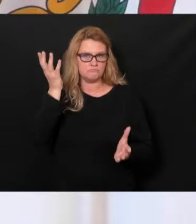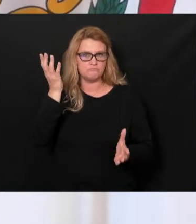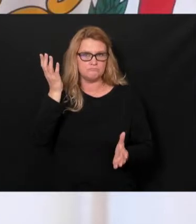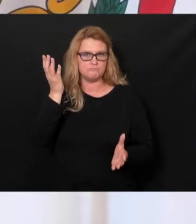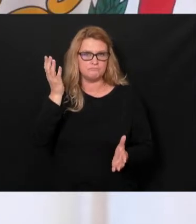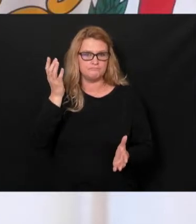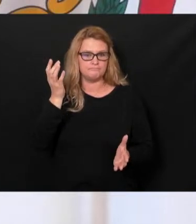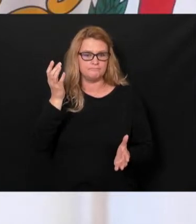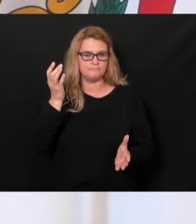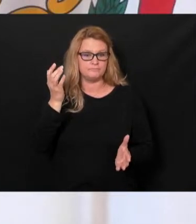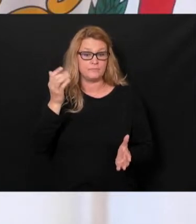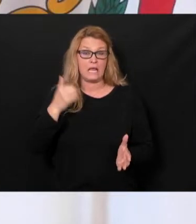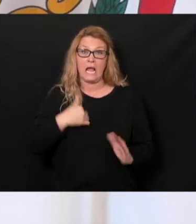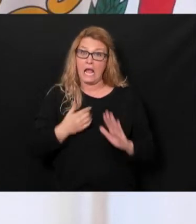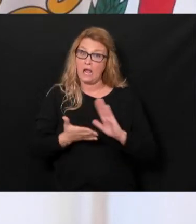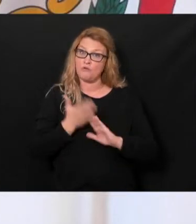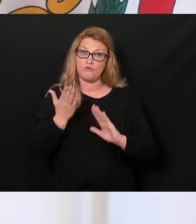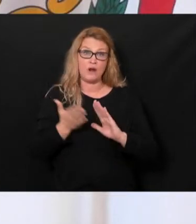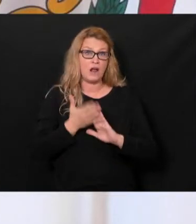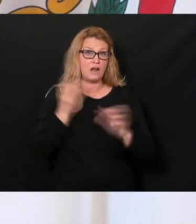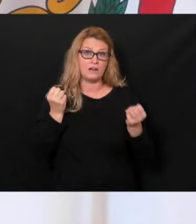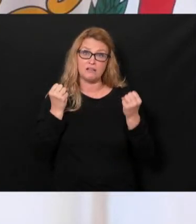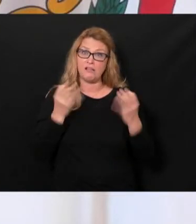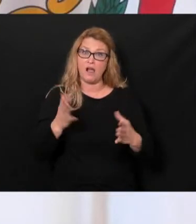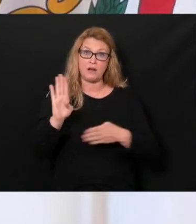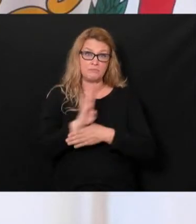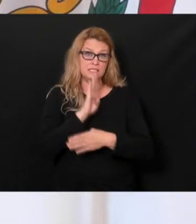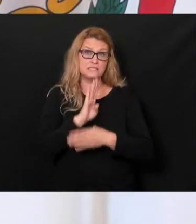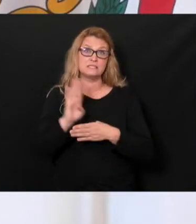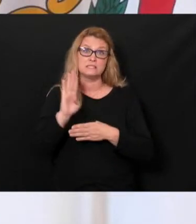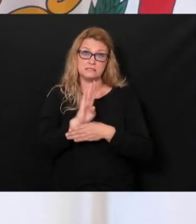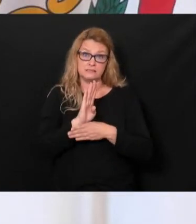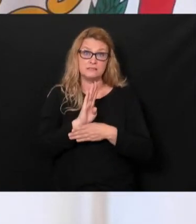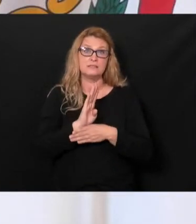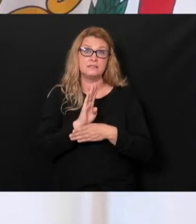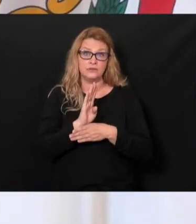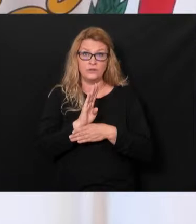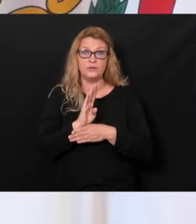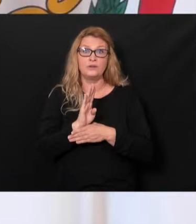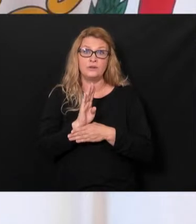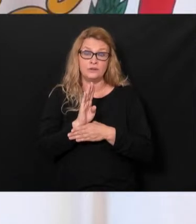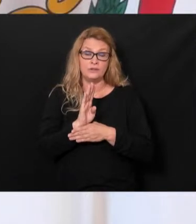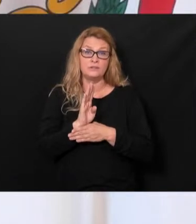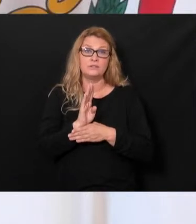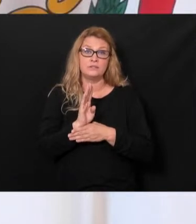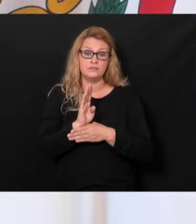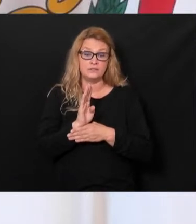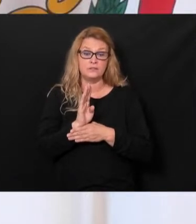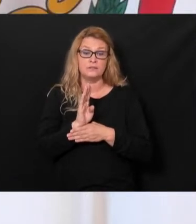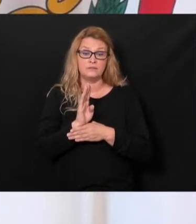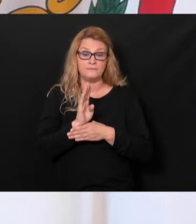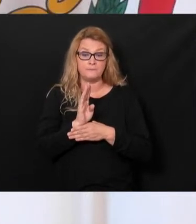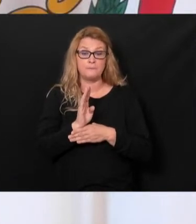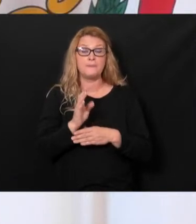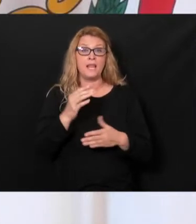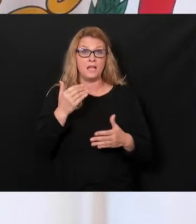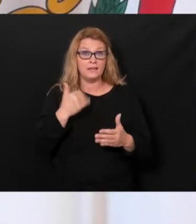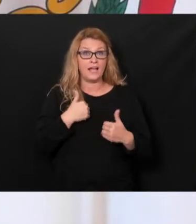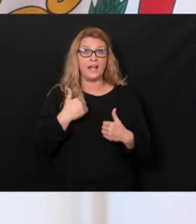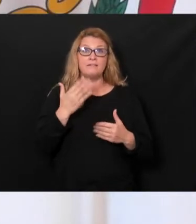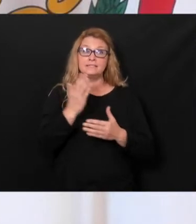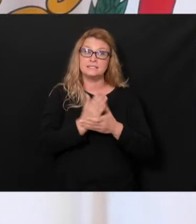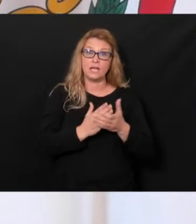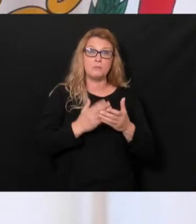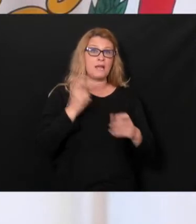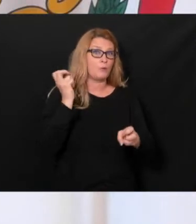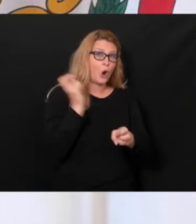I've run a lot of businesses. I mean, a bunch of them. And I've run businesses that were really having a tough go